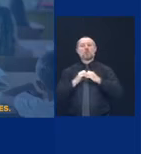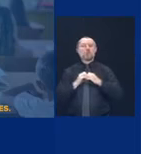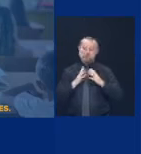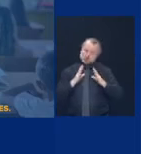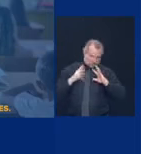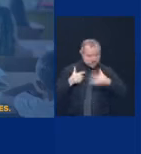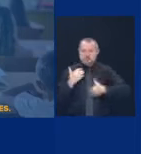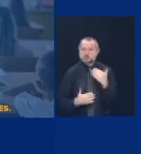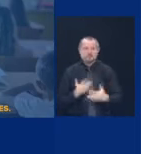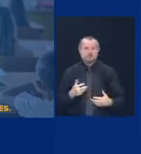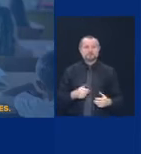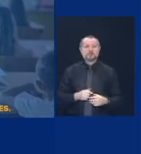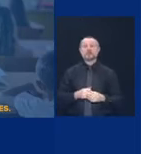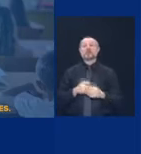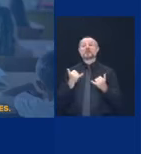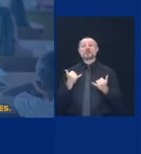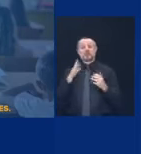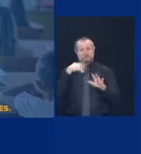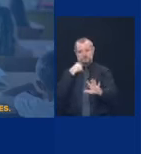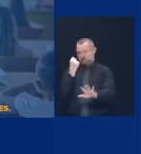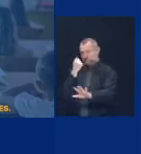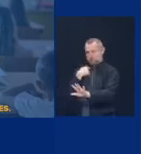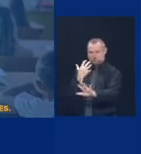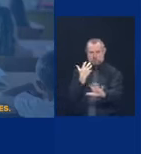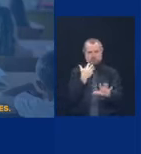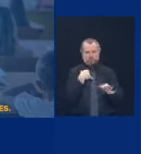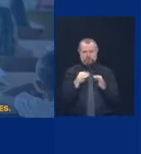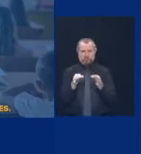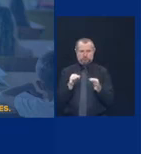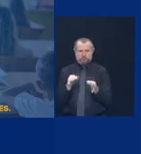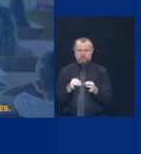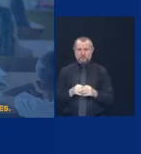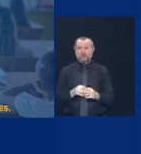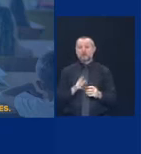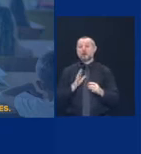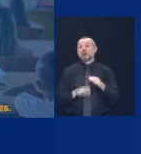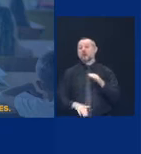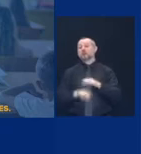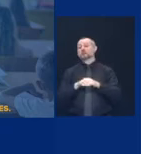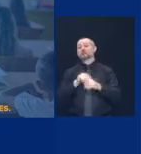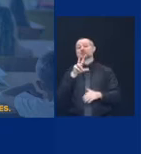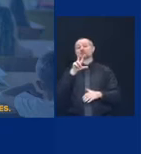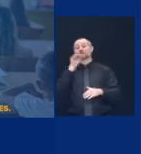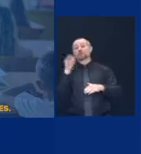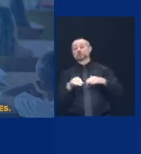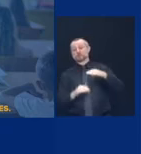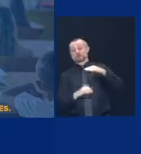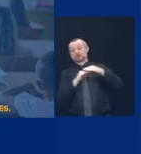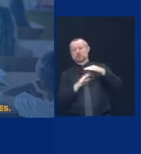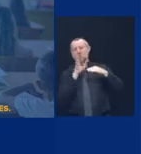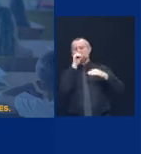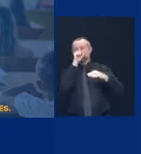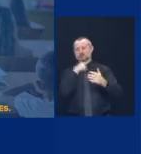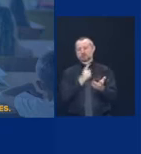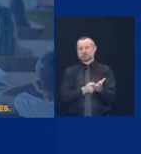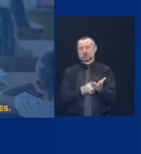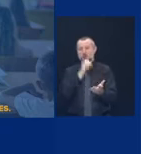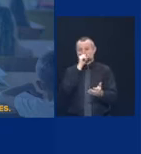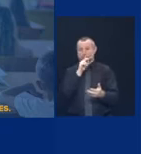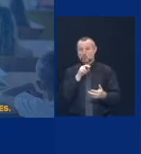Up to 3%, which makes the state orange zone, school districts